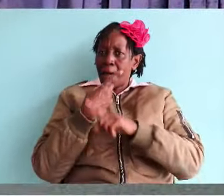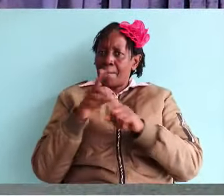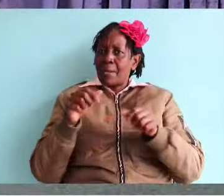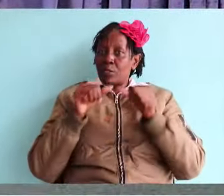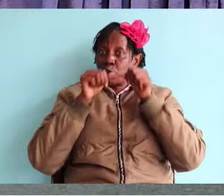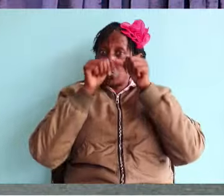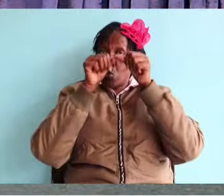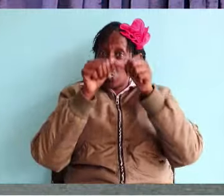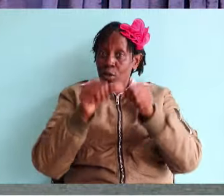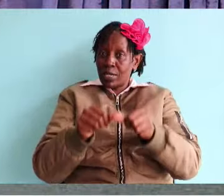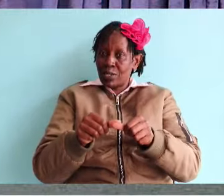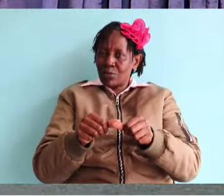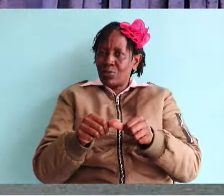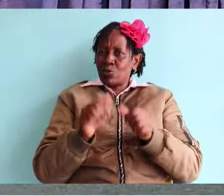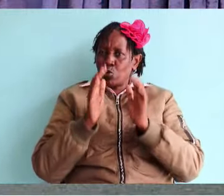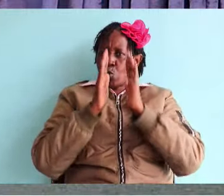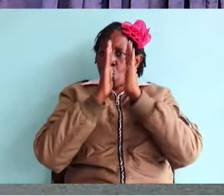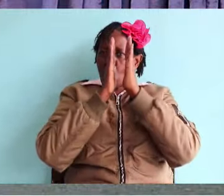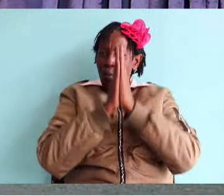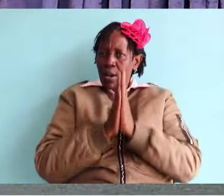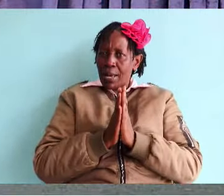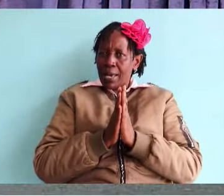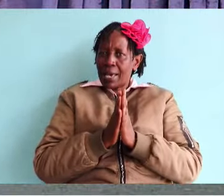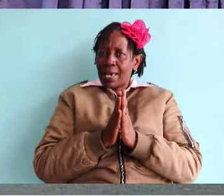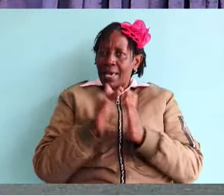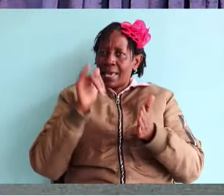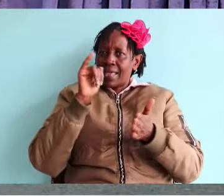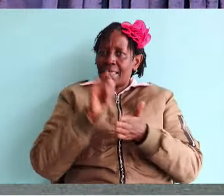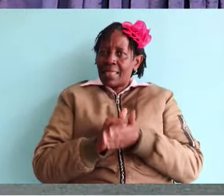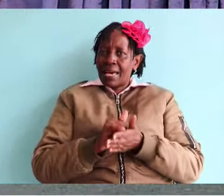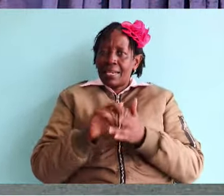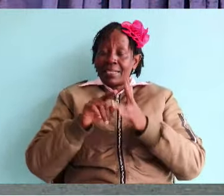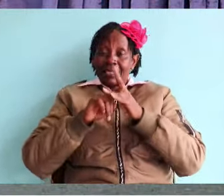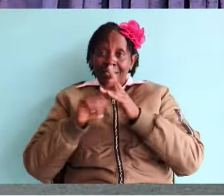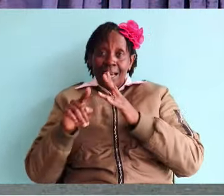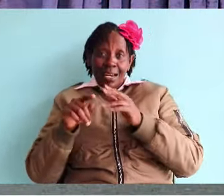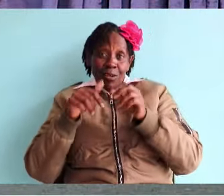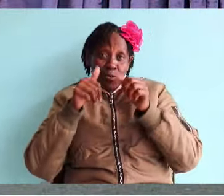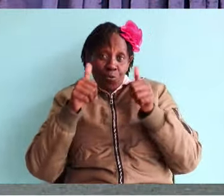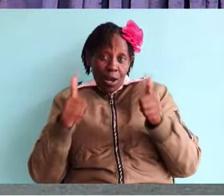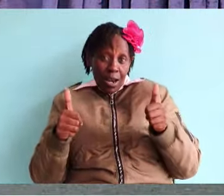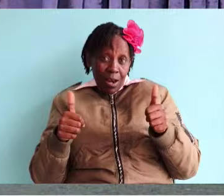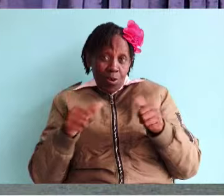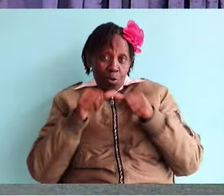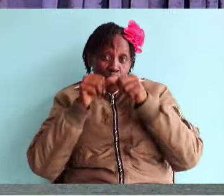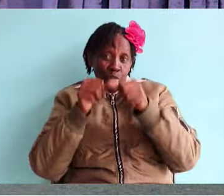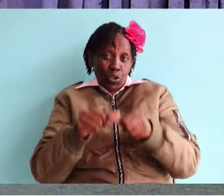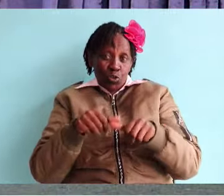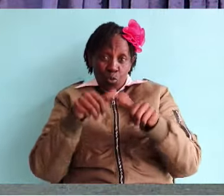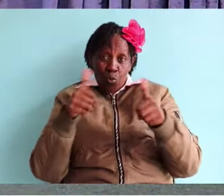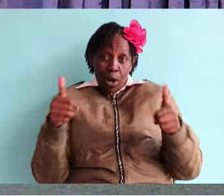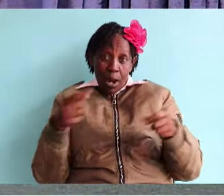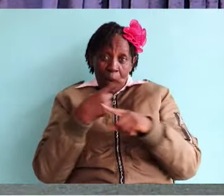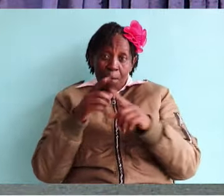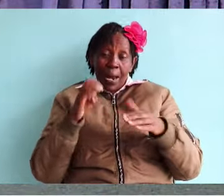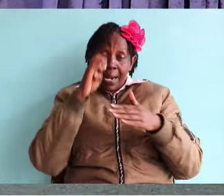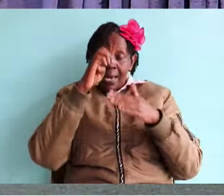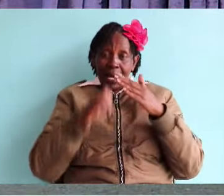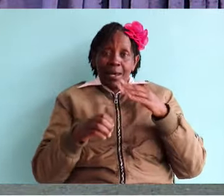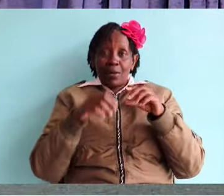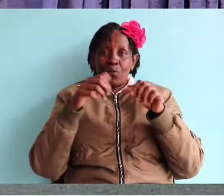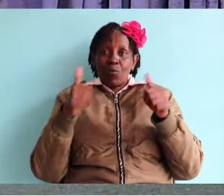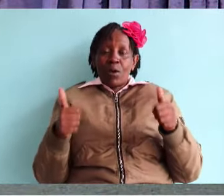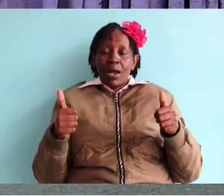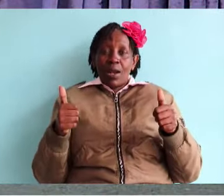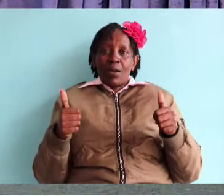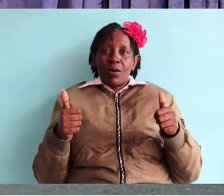and just pray that we will not only just begin well and continue well, but we will end well, giving